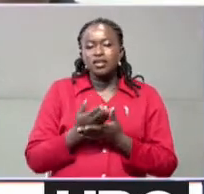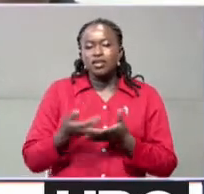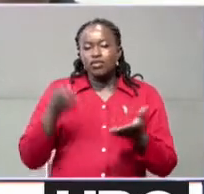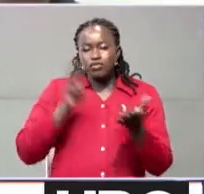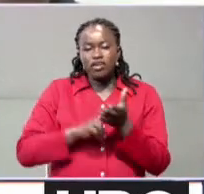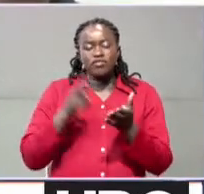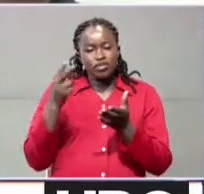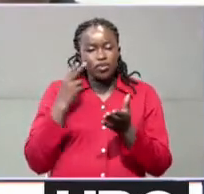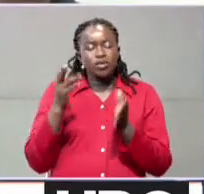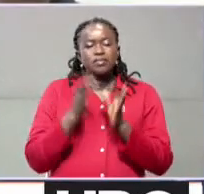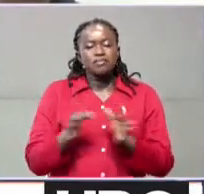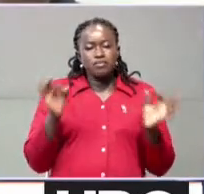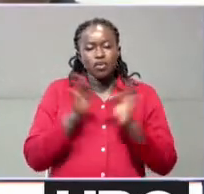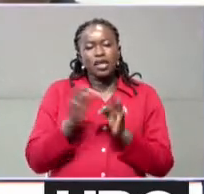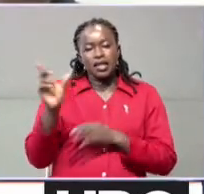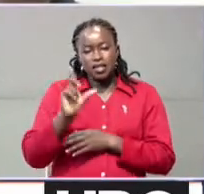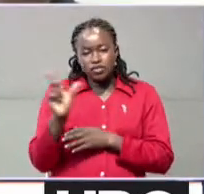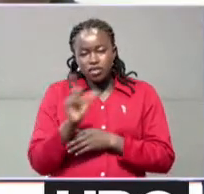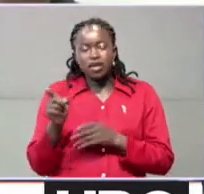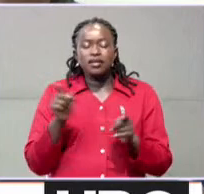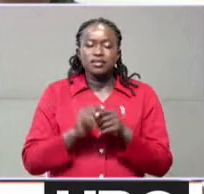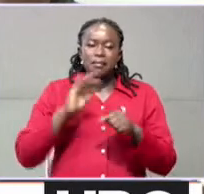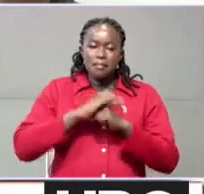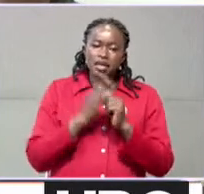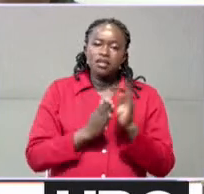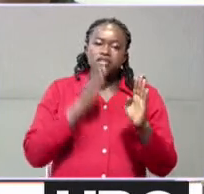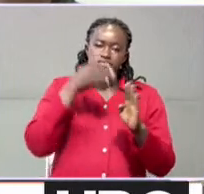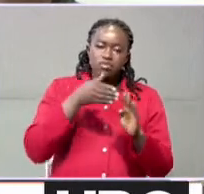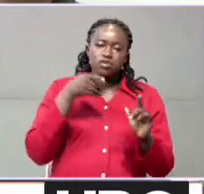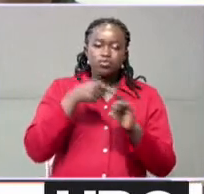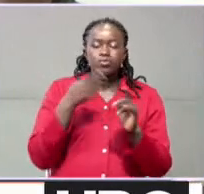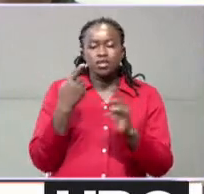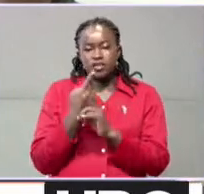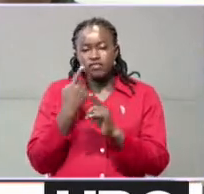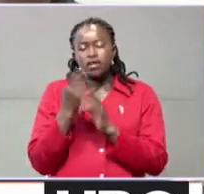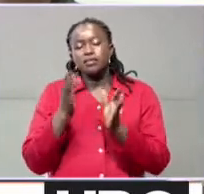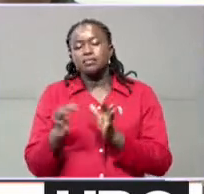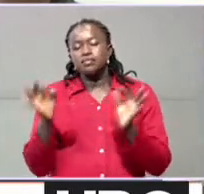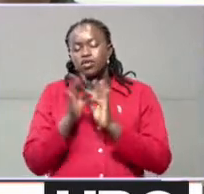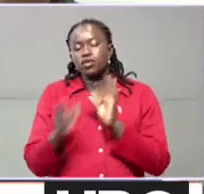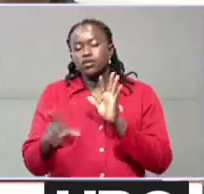literature made references to relevant laws